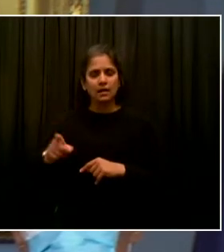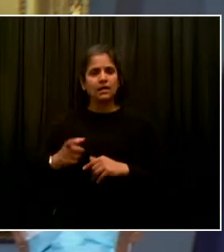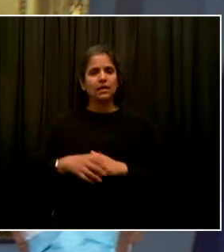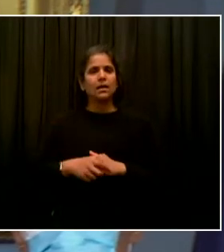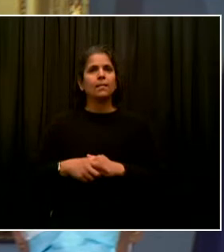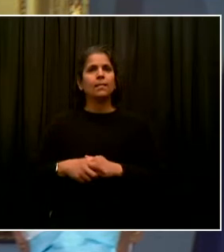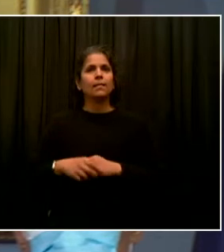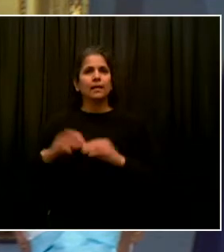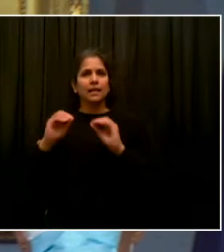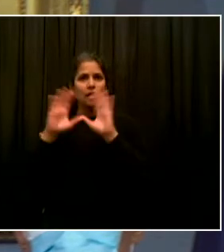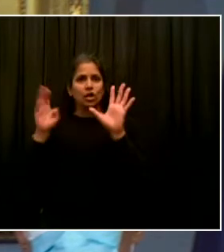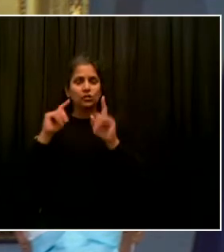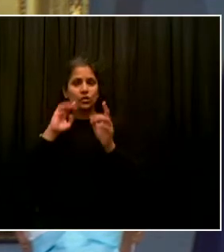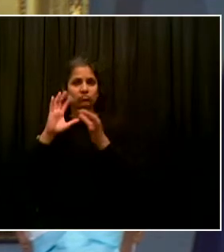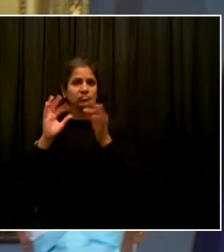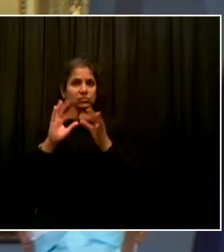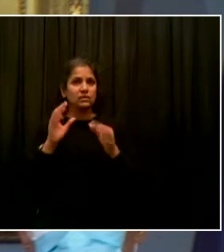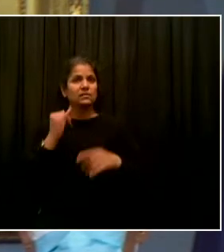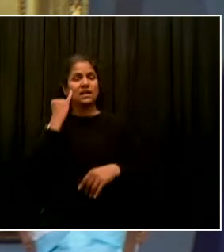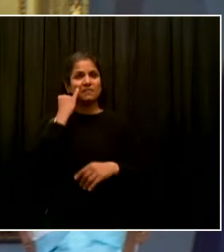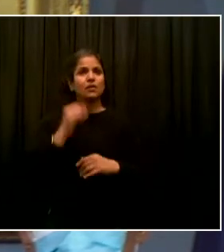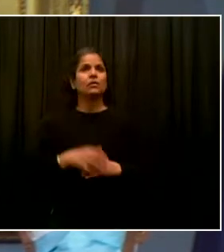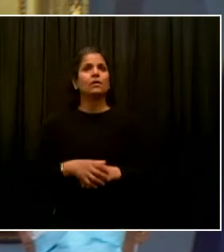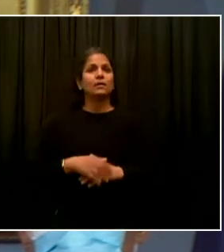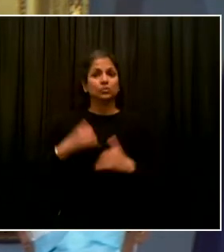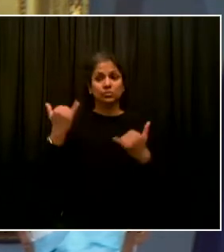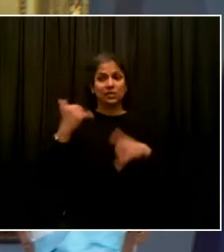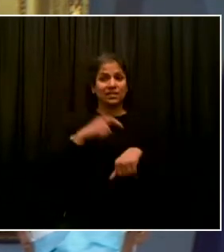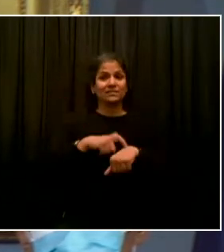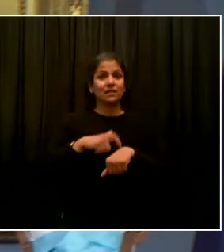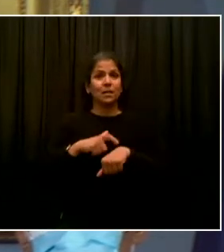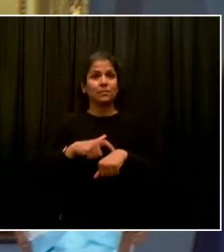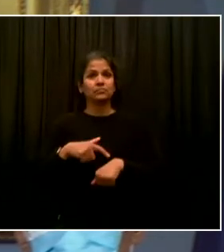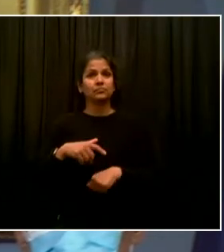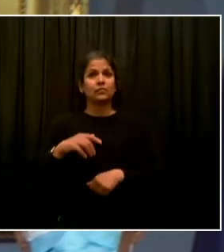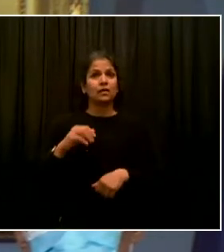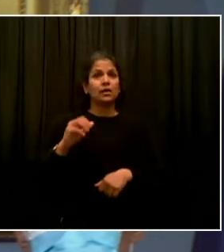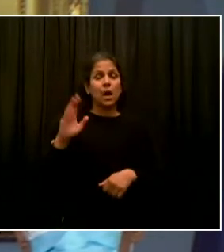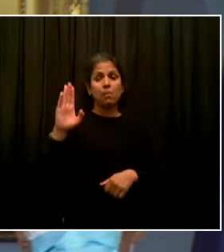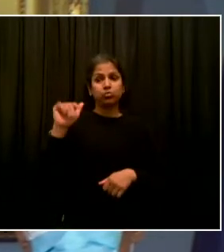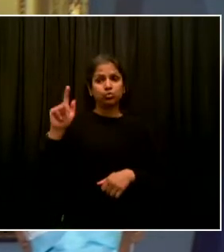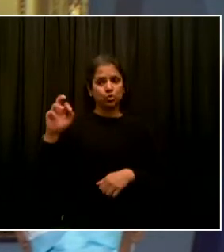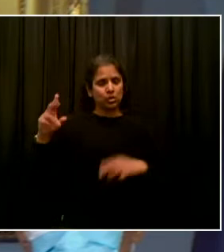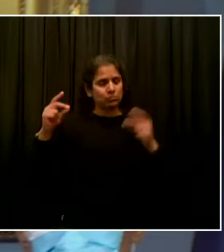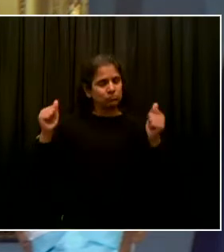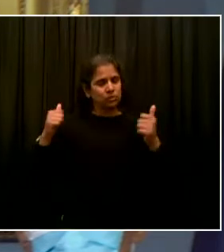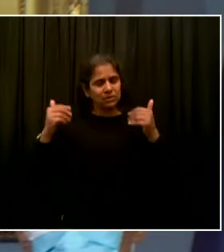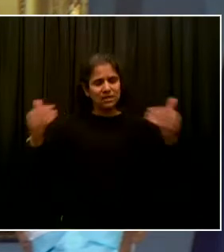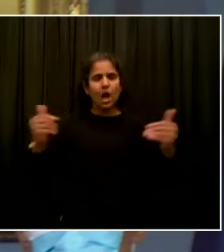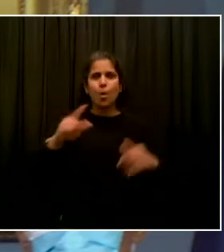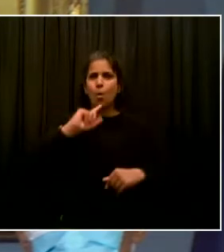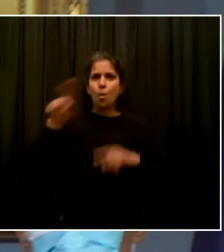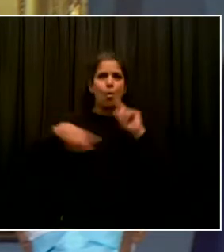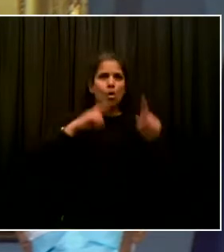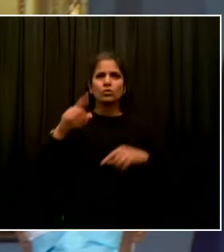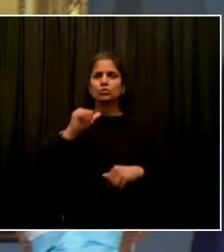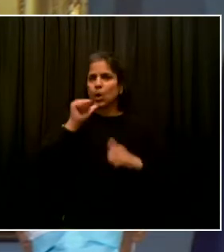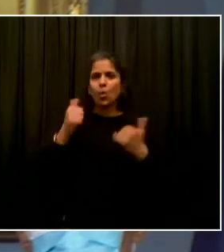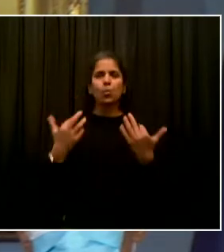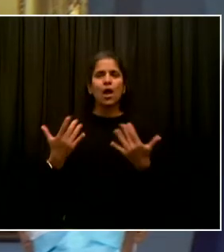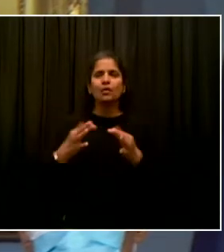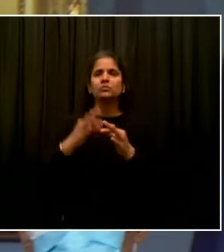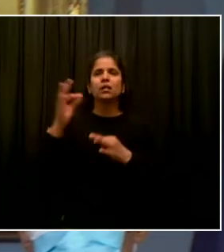time is up for getting a booster, go get boosted today. But this is also why the federal funding is